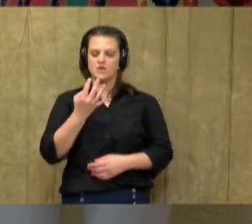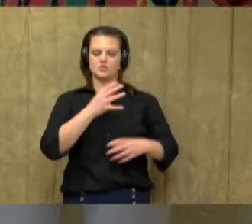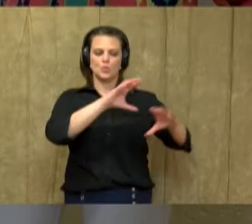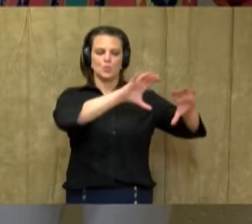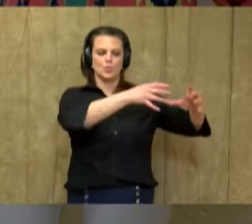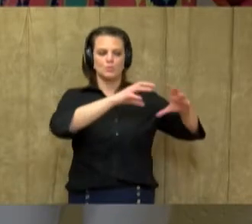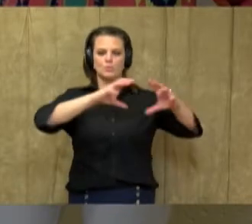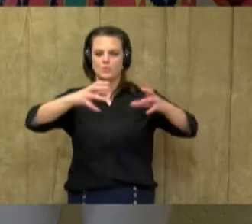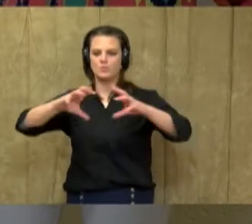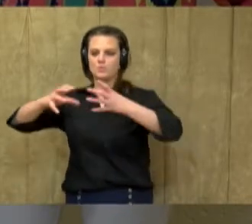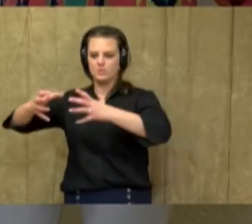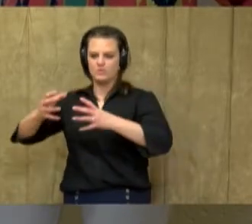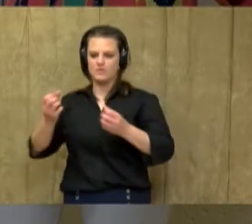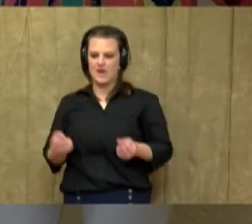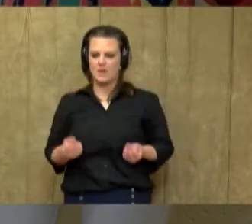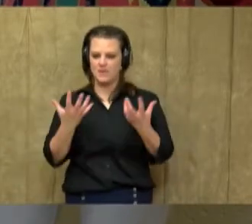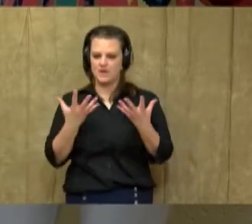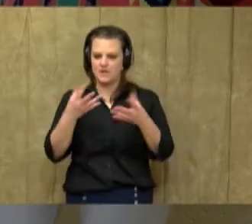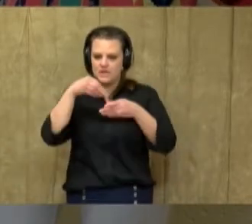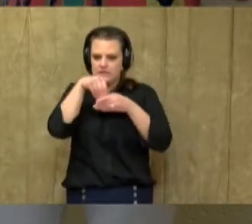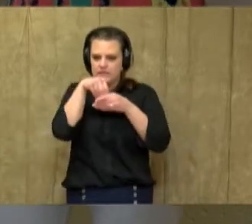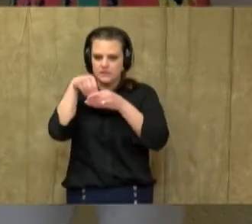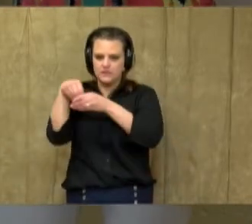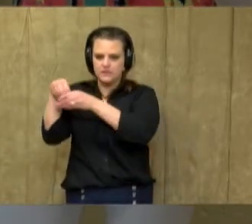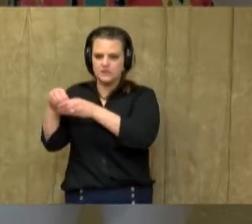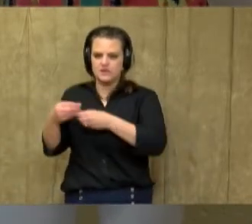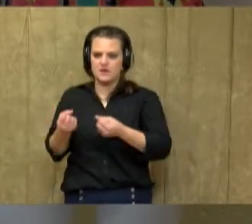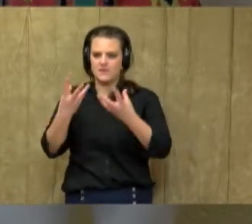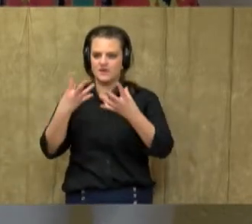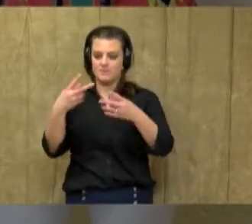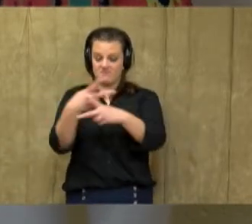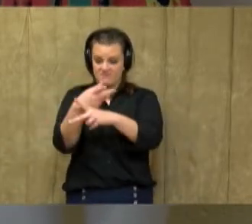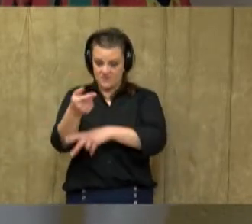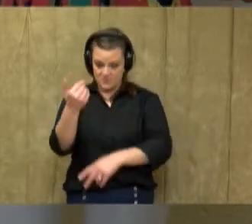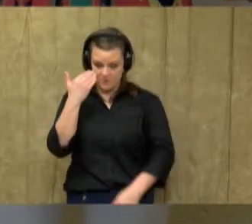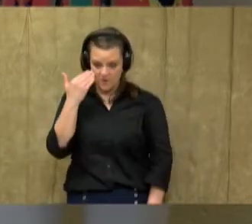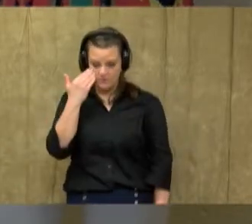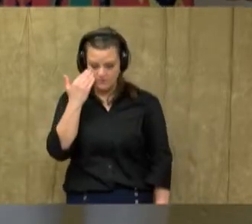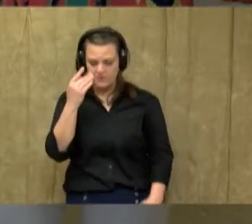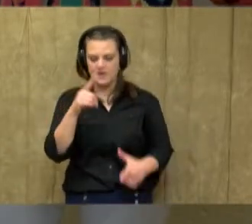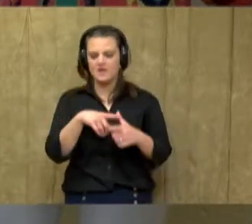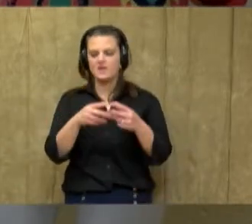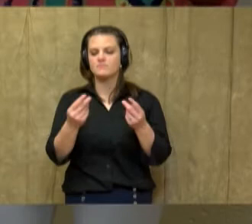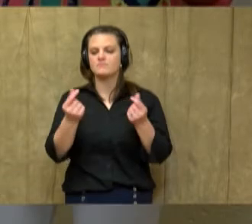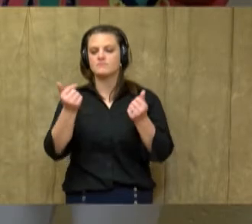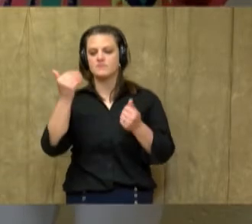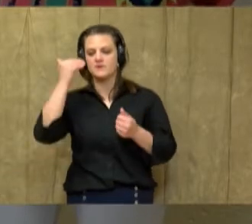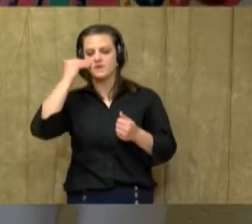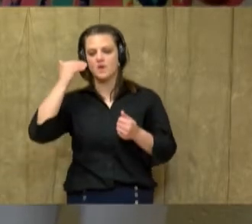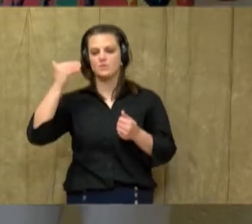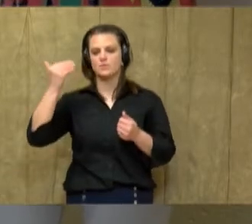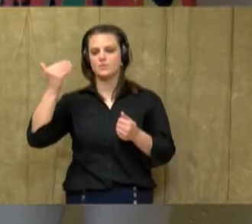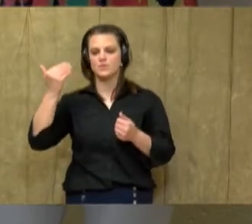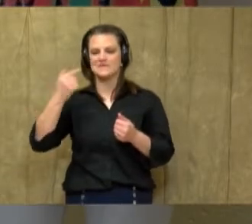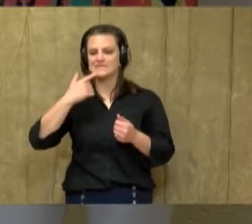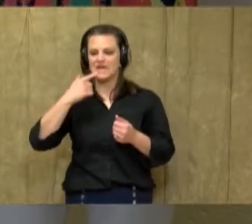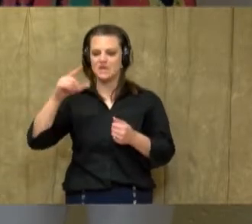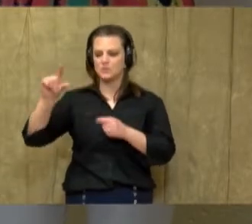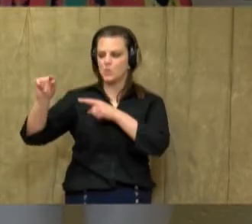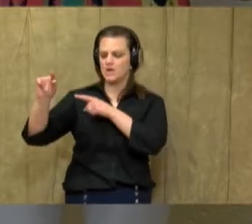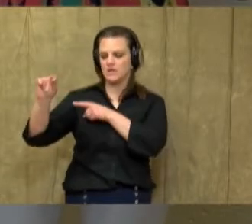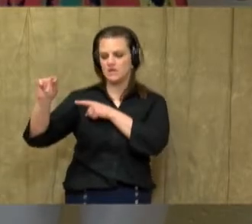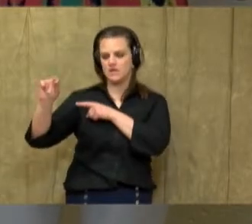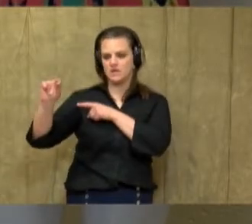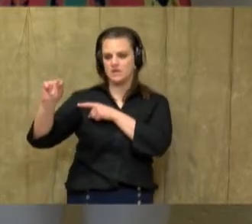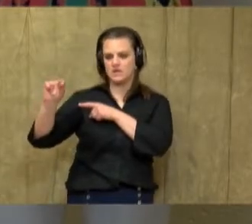4 groups? Well, if you know your multiplication facts, you should be automatically able to say, I know